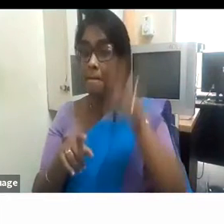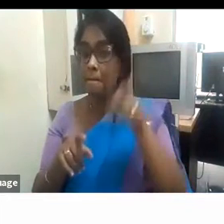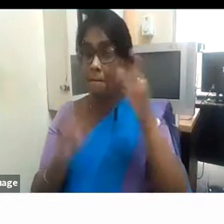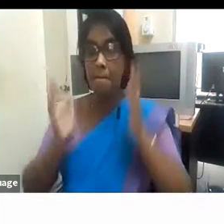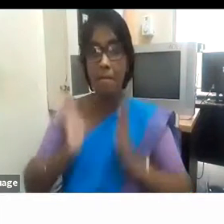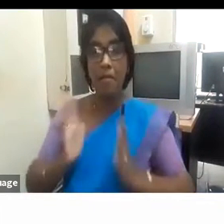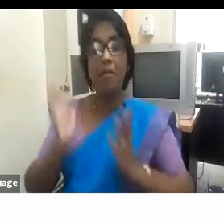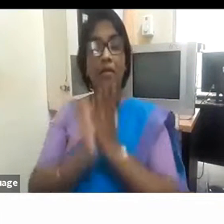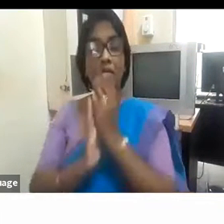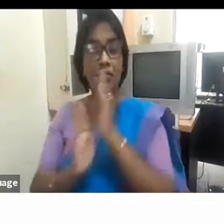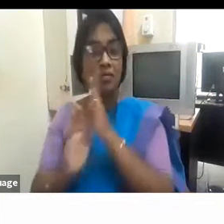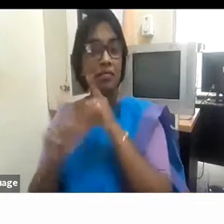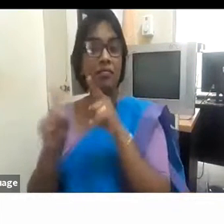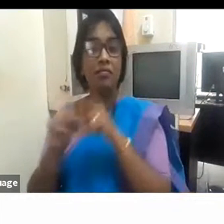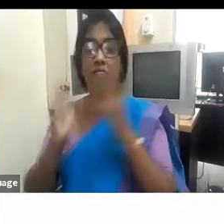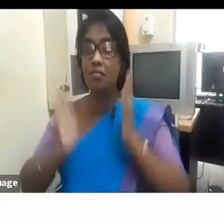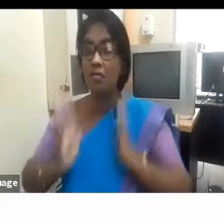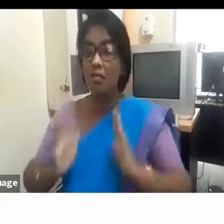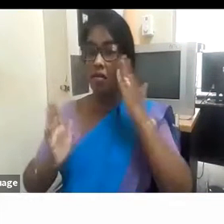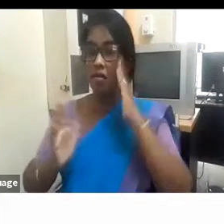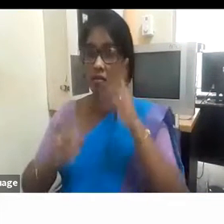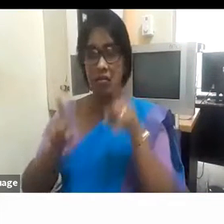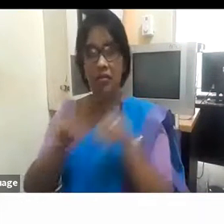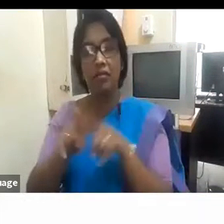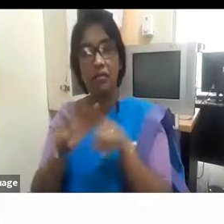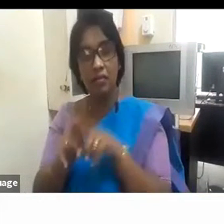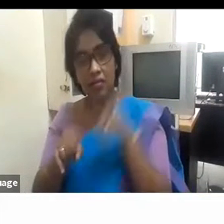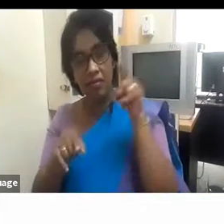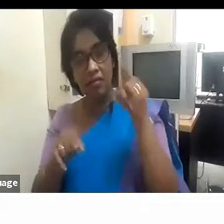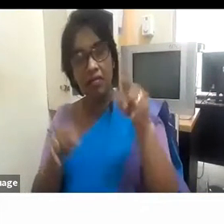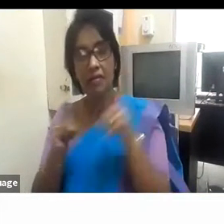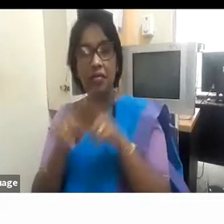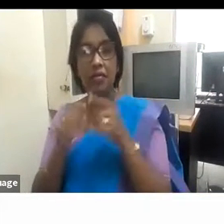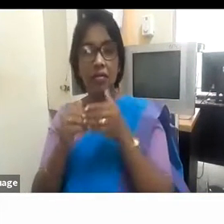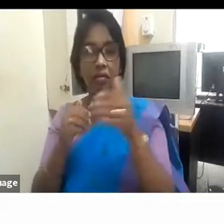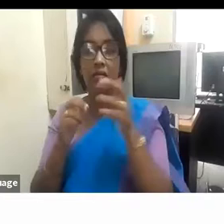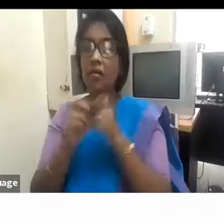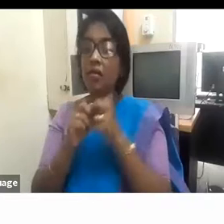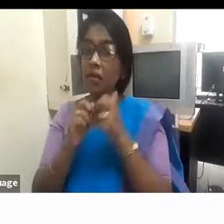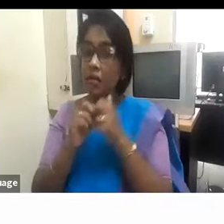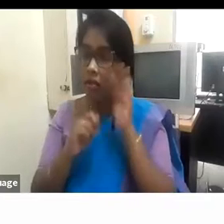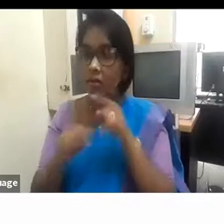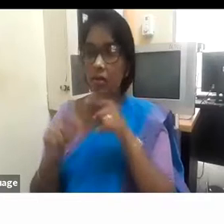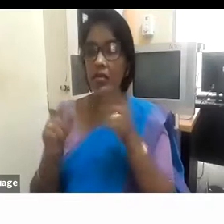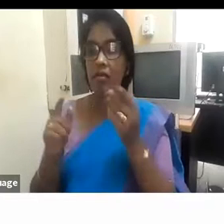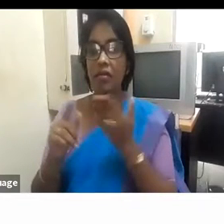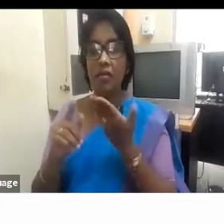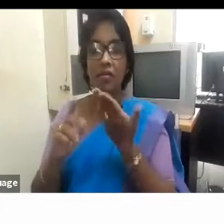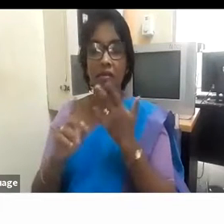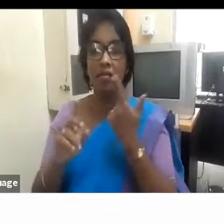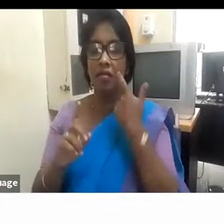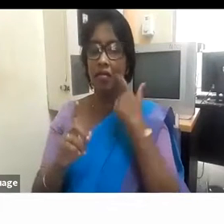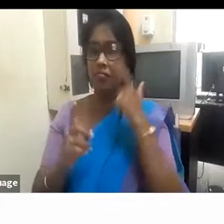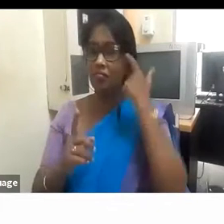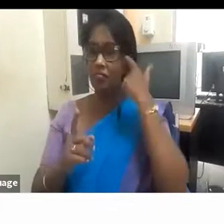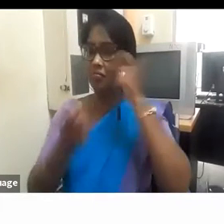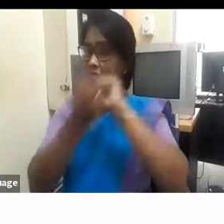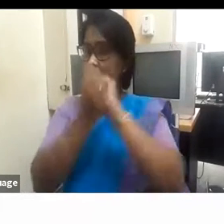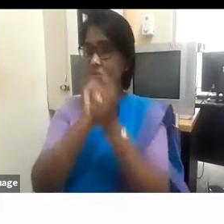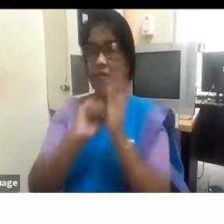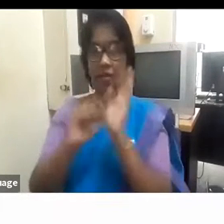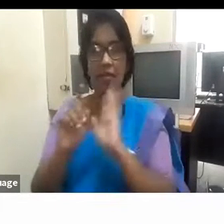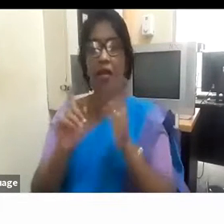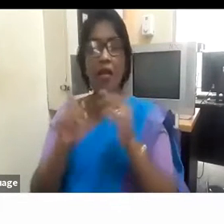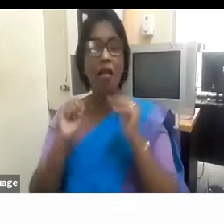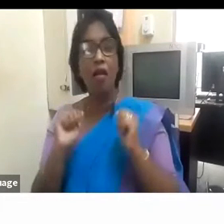mobility has come in. So we need to not only look at brain drain, but how do we gain brain? How do we do